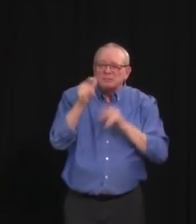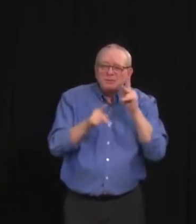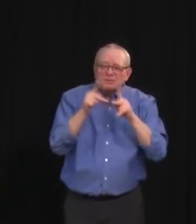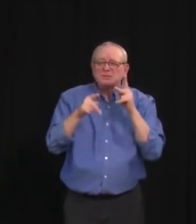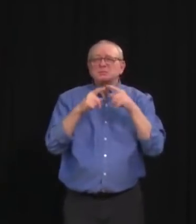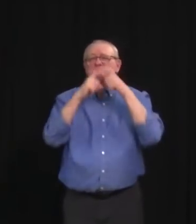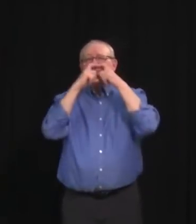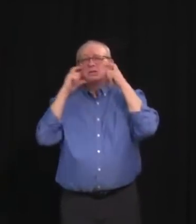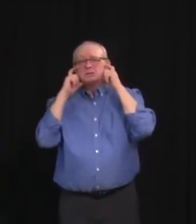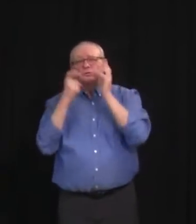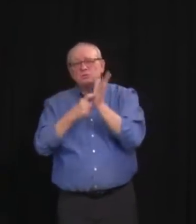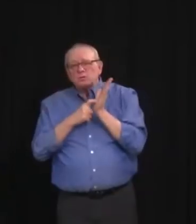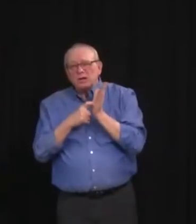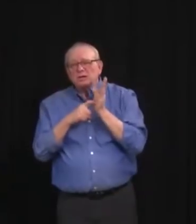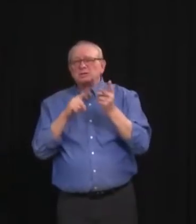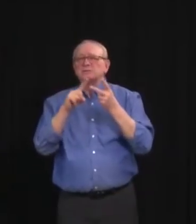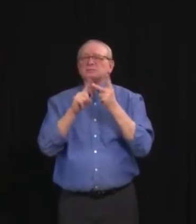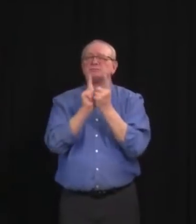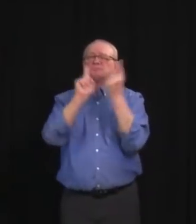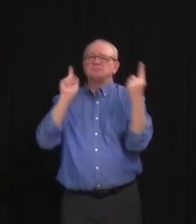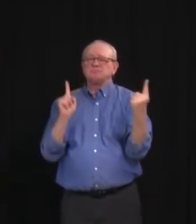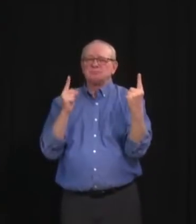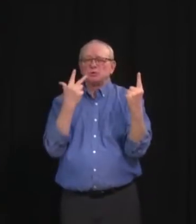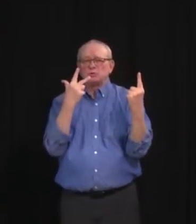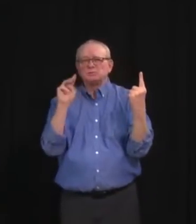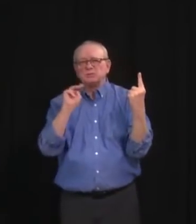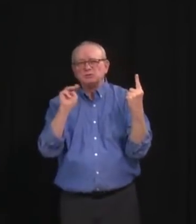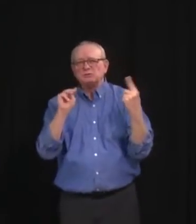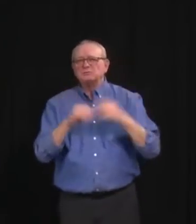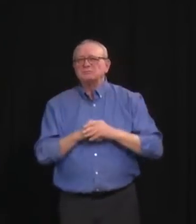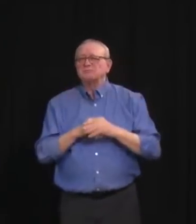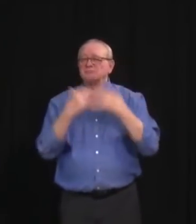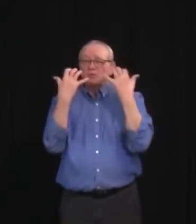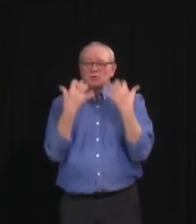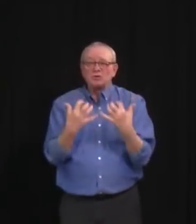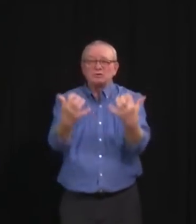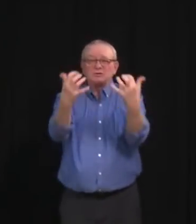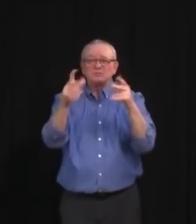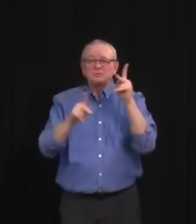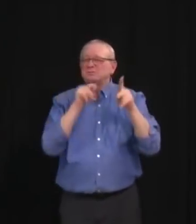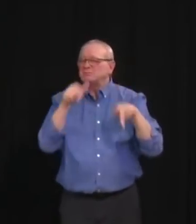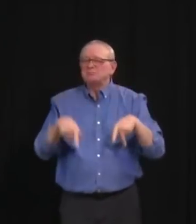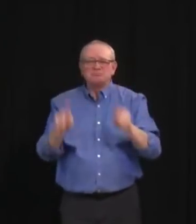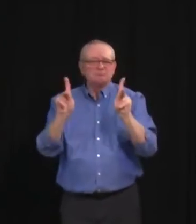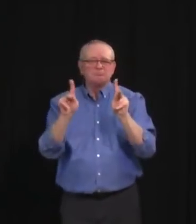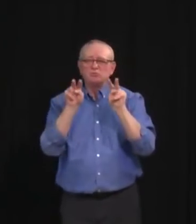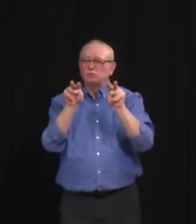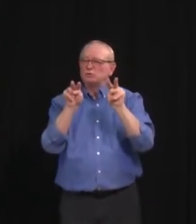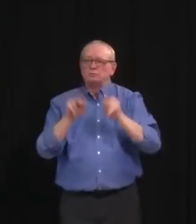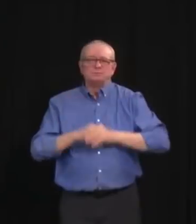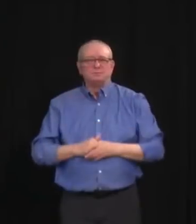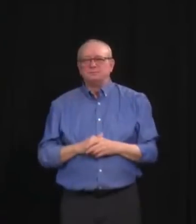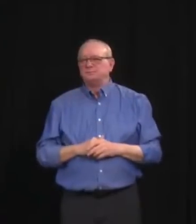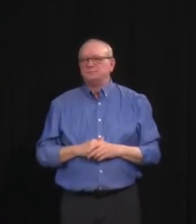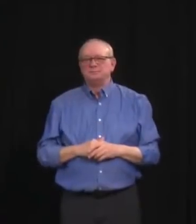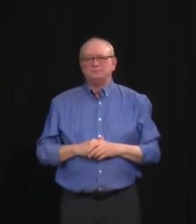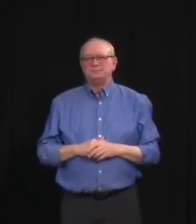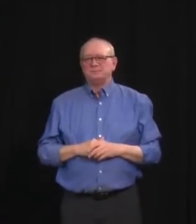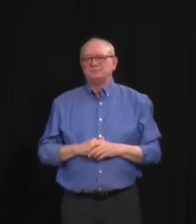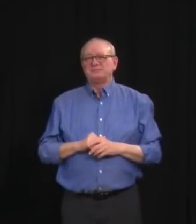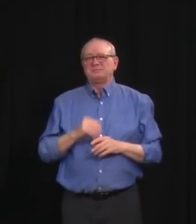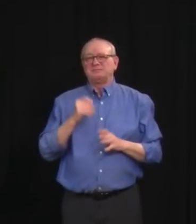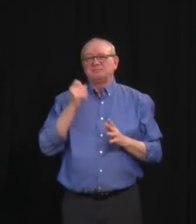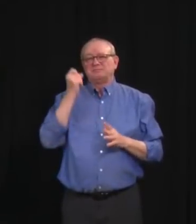and no audiences. However, larger indoor film productions and other performances will